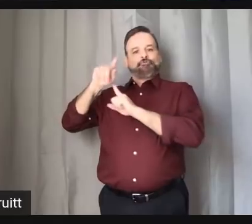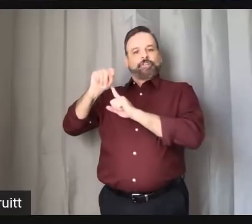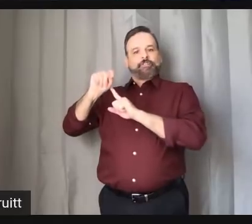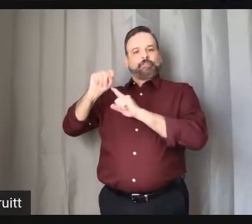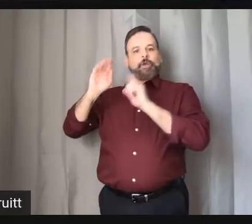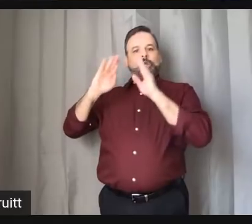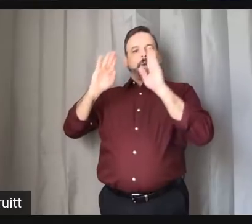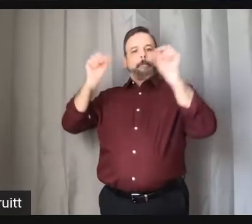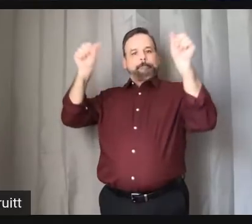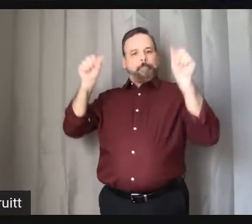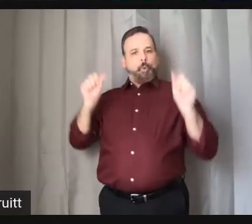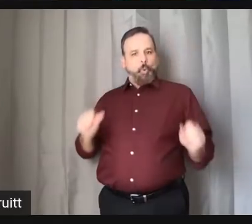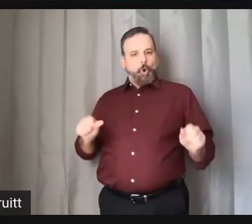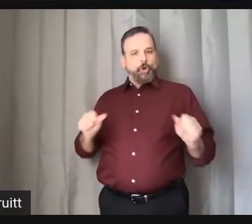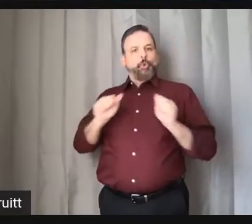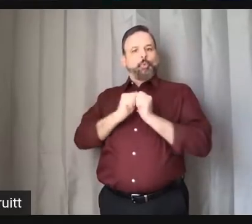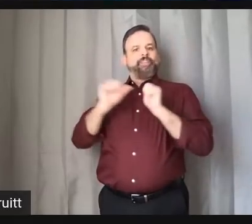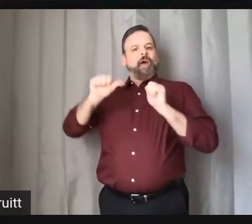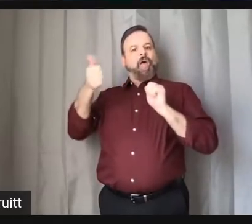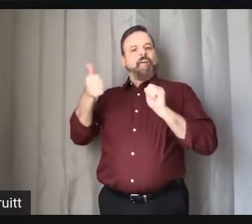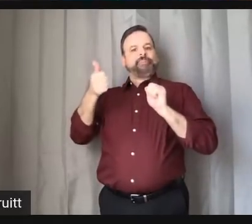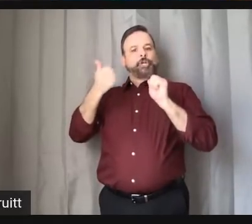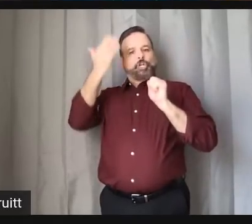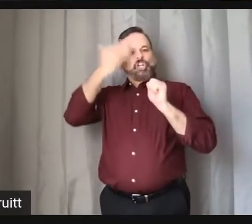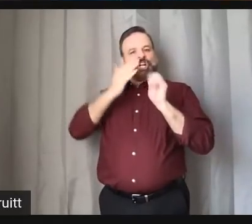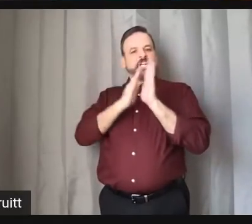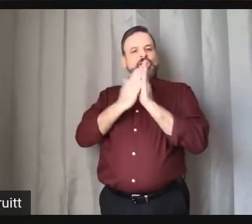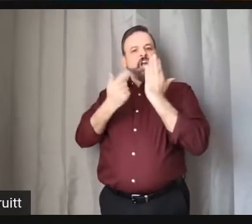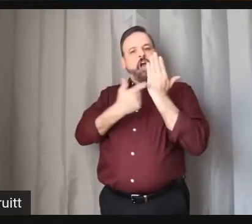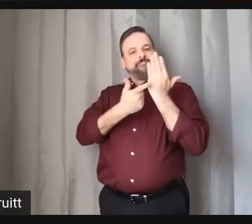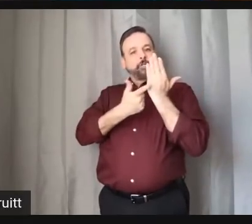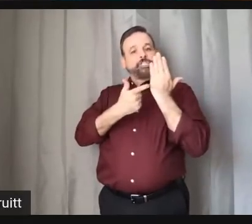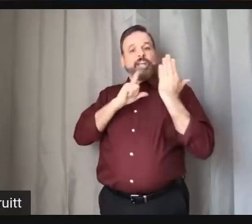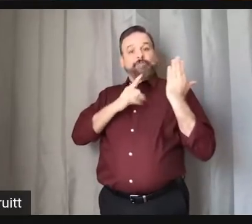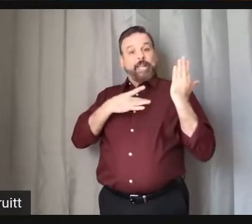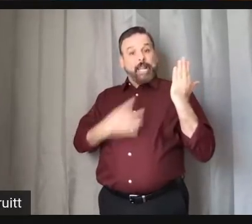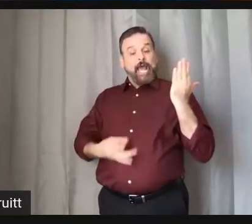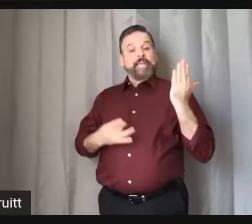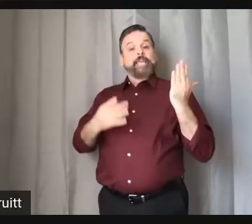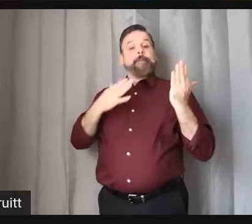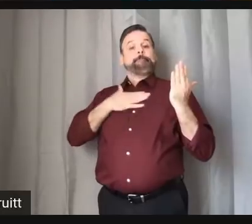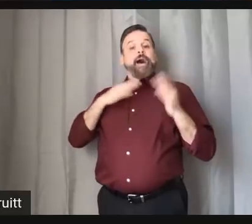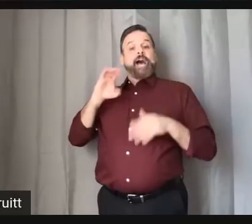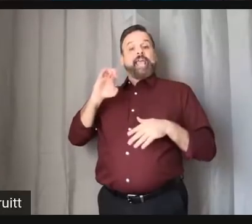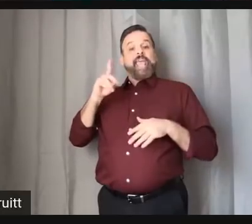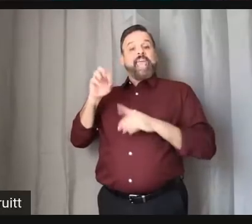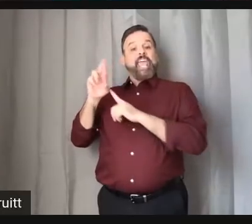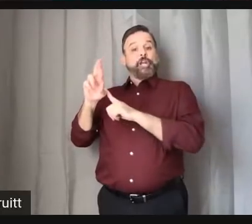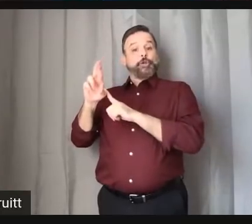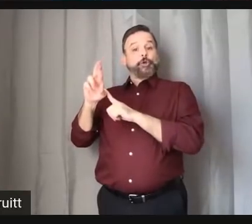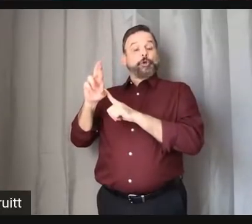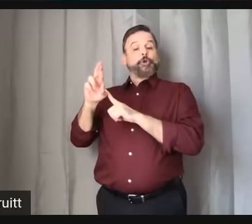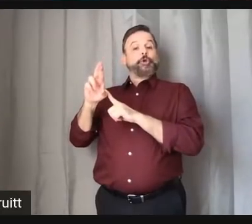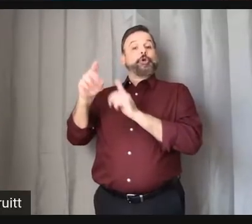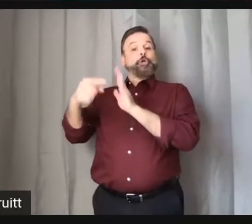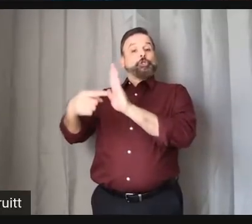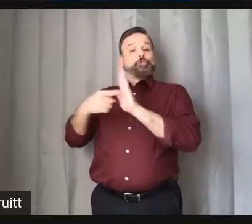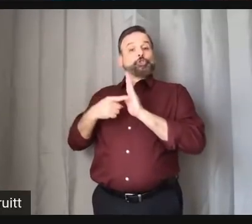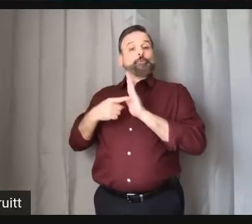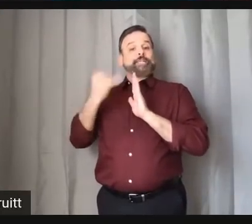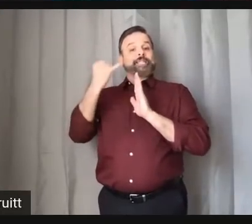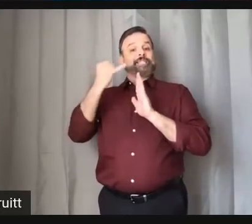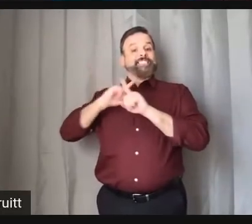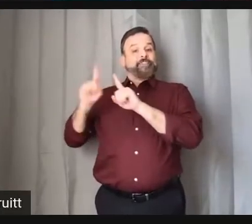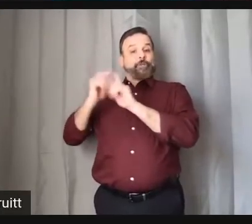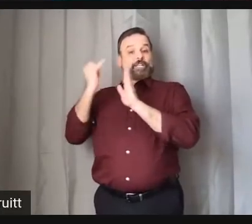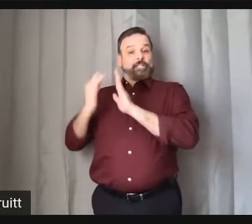other covers that I really liked, and then my editor came back with some illustrators that he really liked,